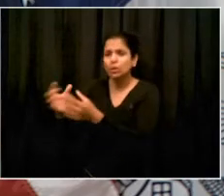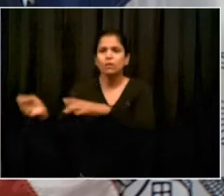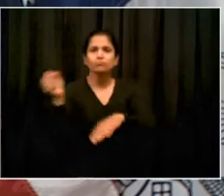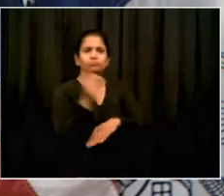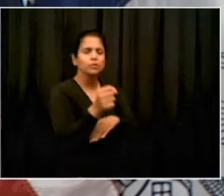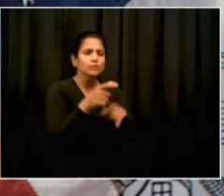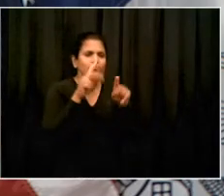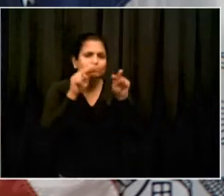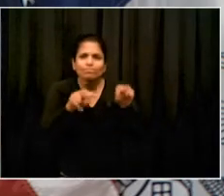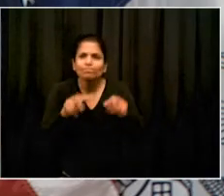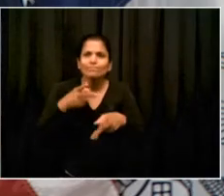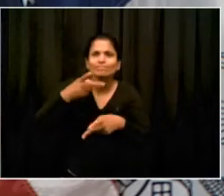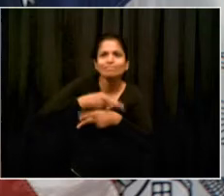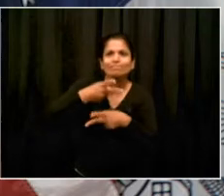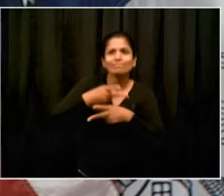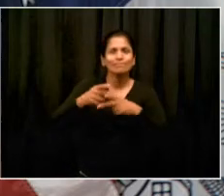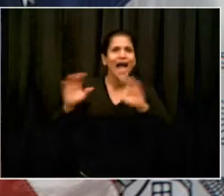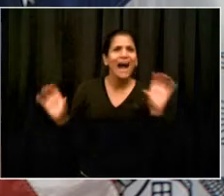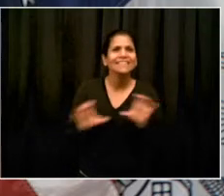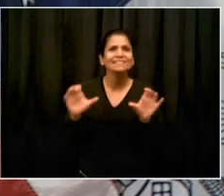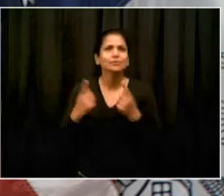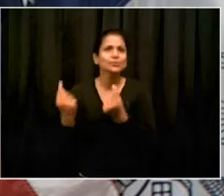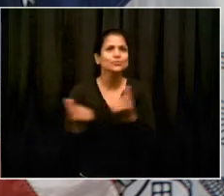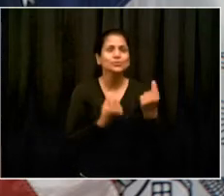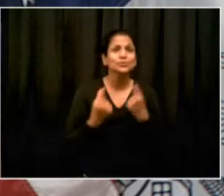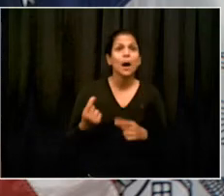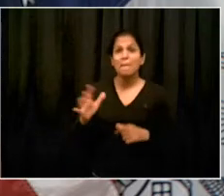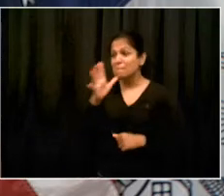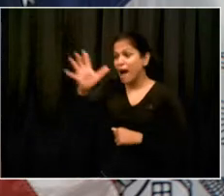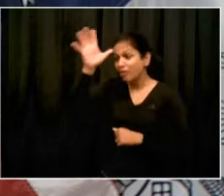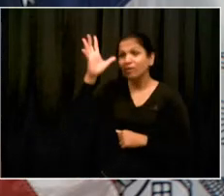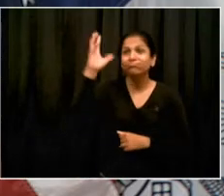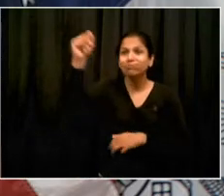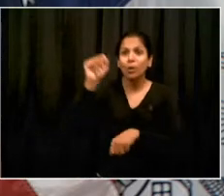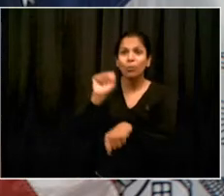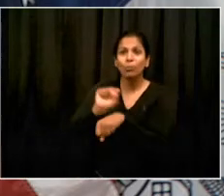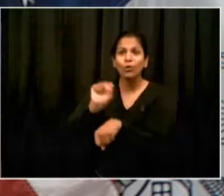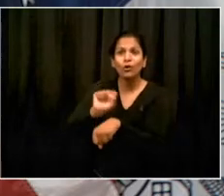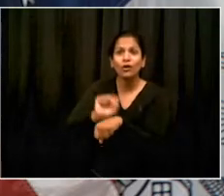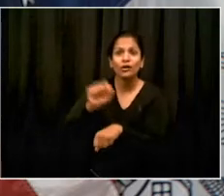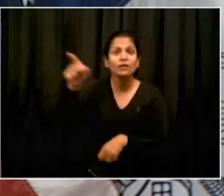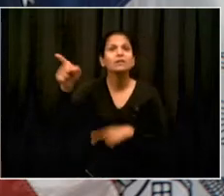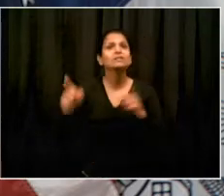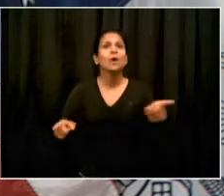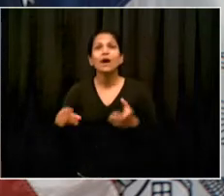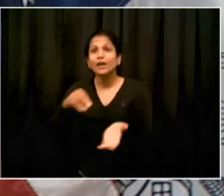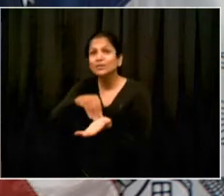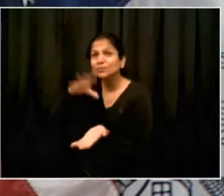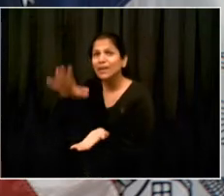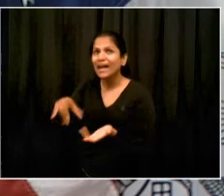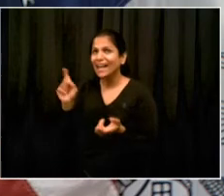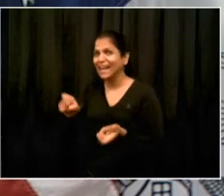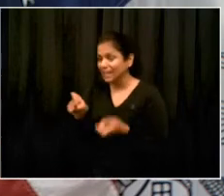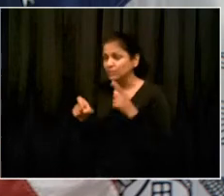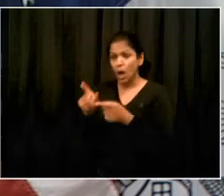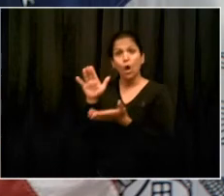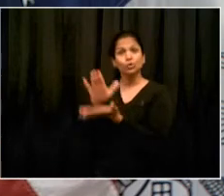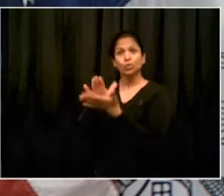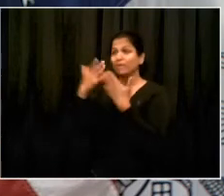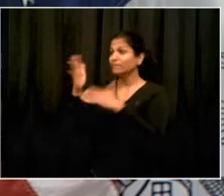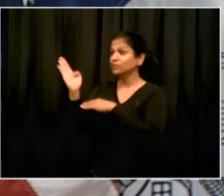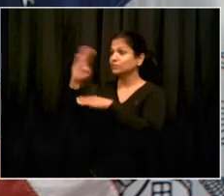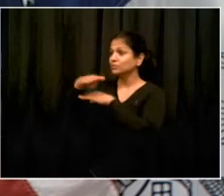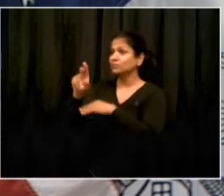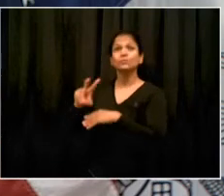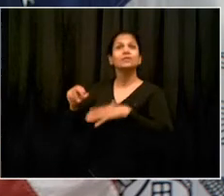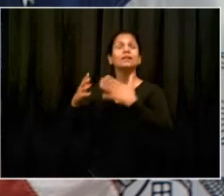families that are dealing with particular challenges, essential workers or families in shelter, families in public housing. We've